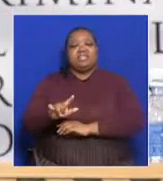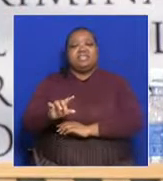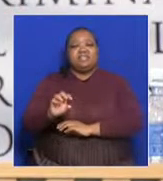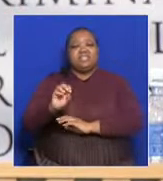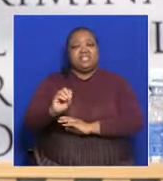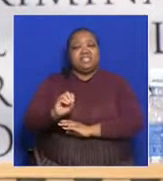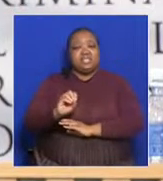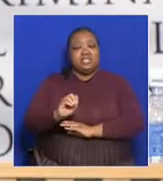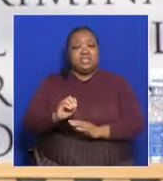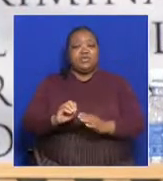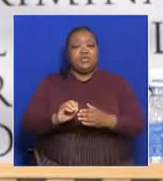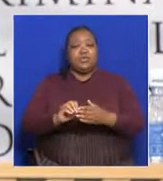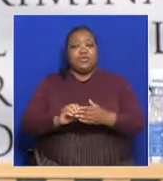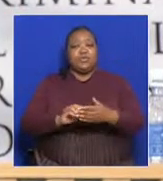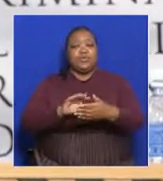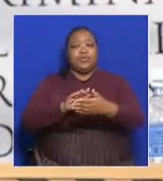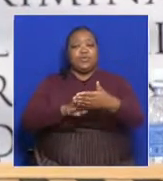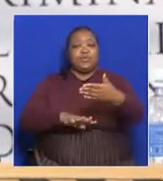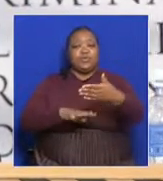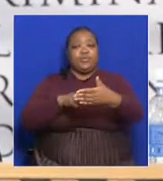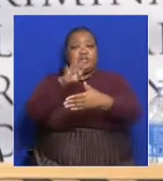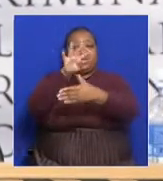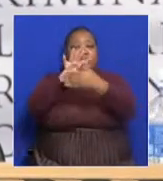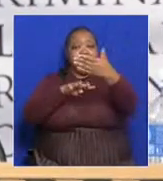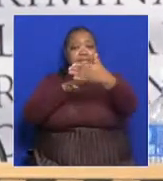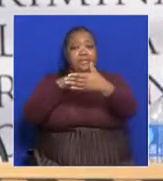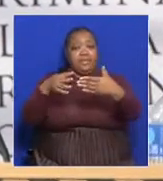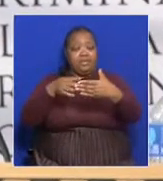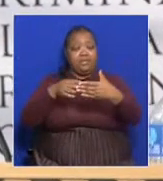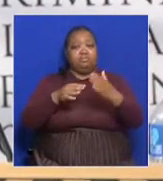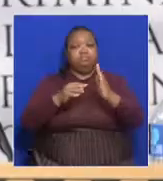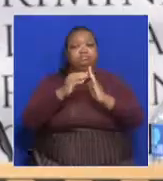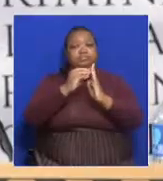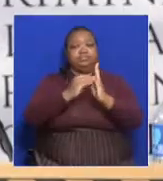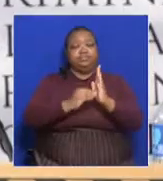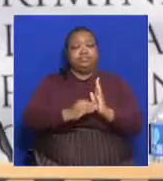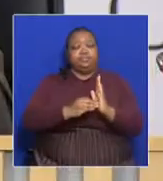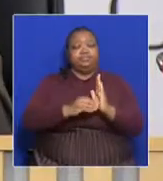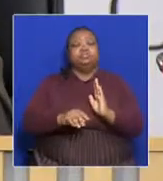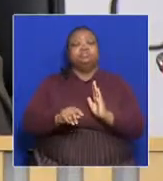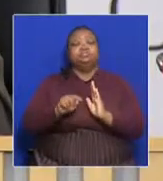all these seizures over the relevant period.